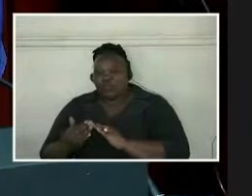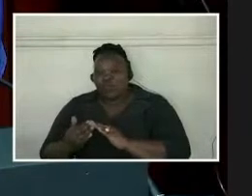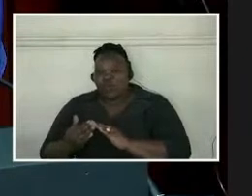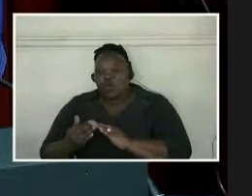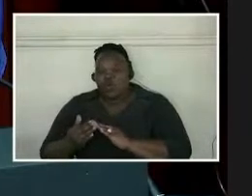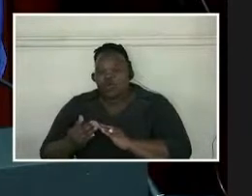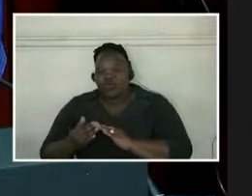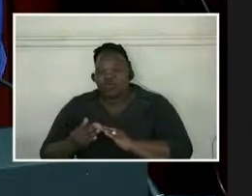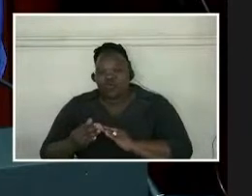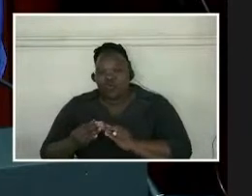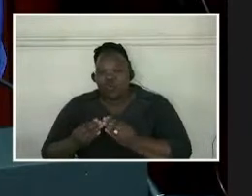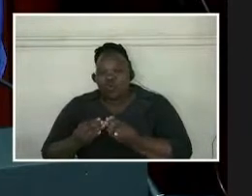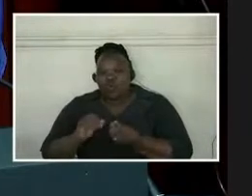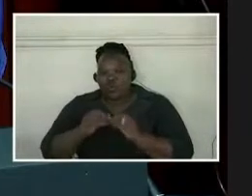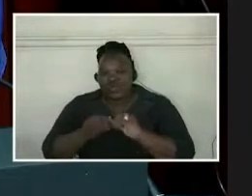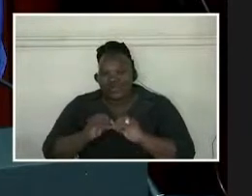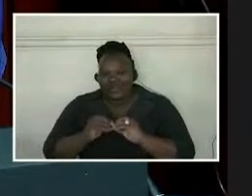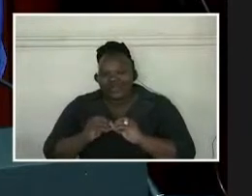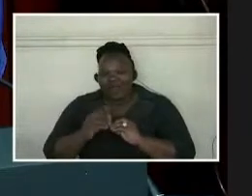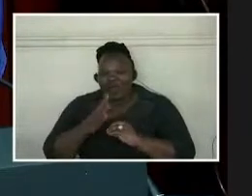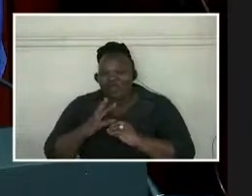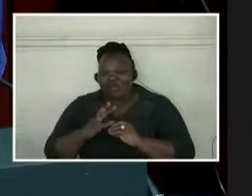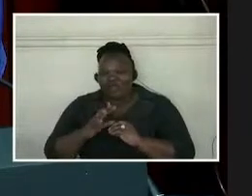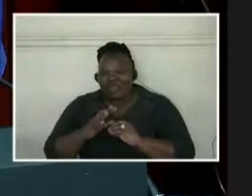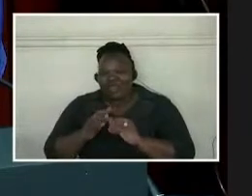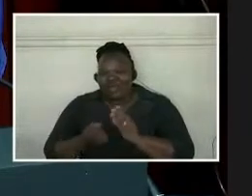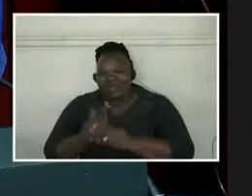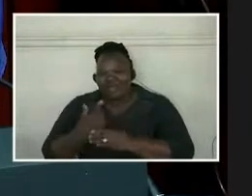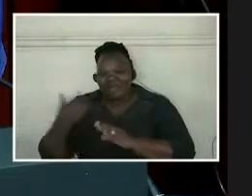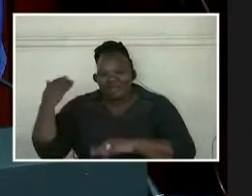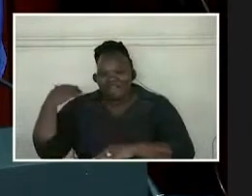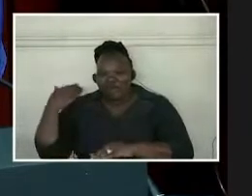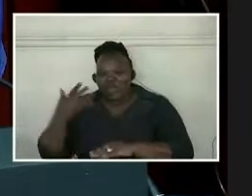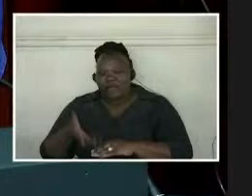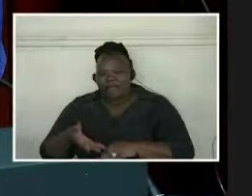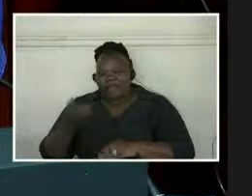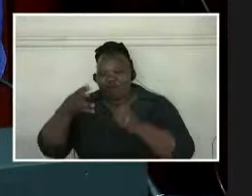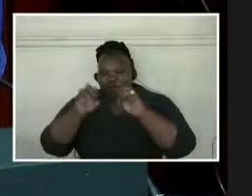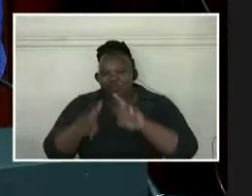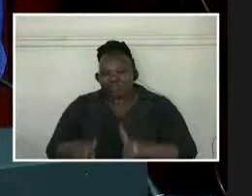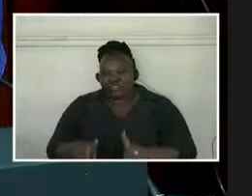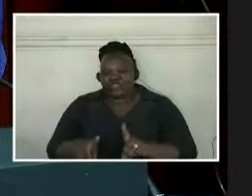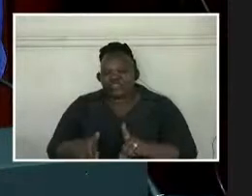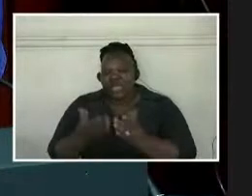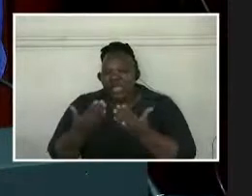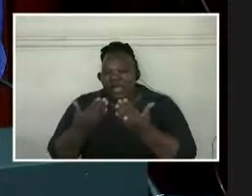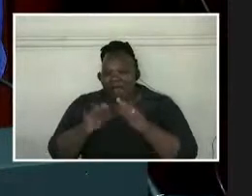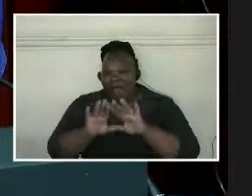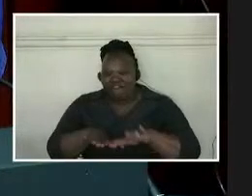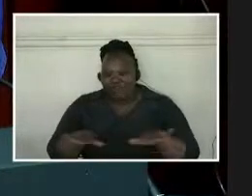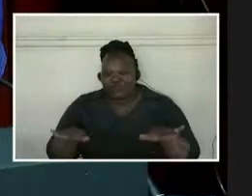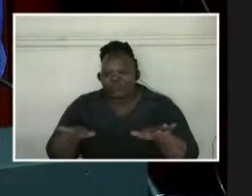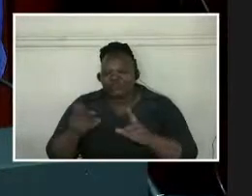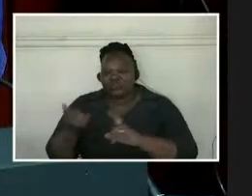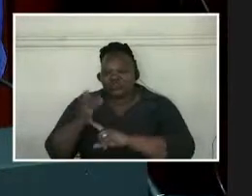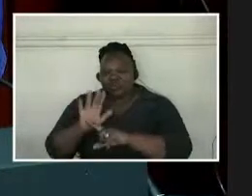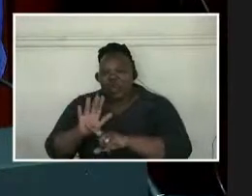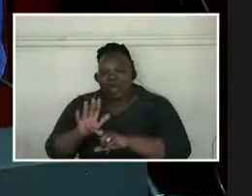imbalances and in creating opportunities for learners to showcase their talent